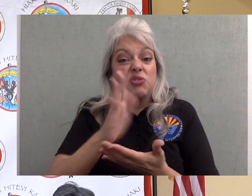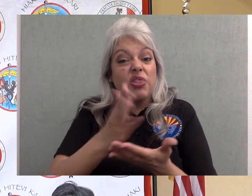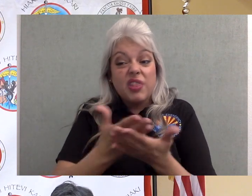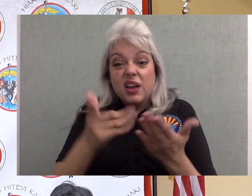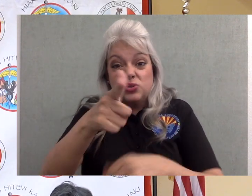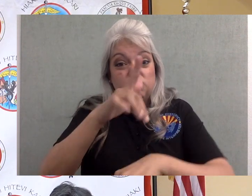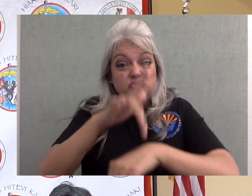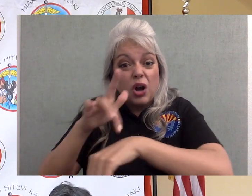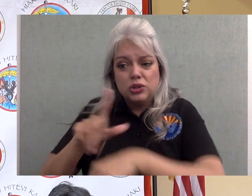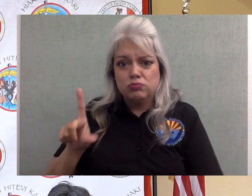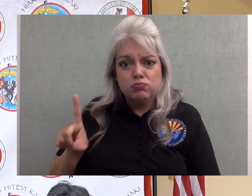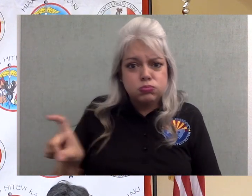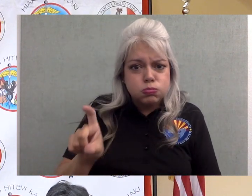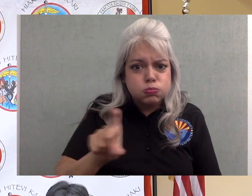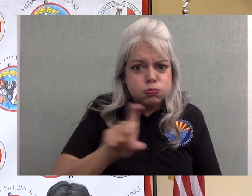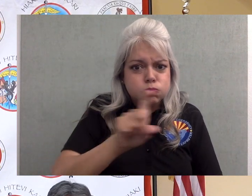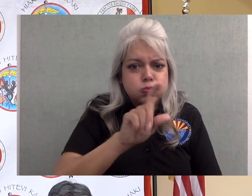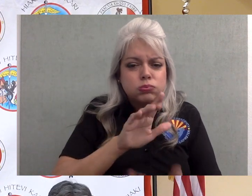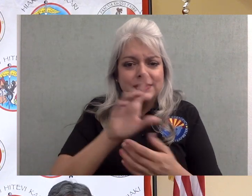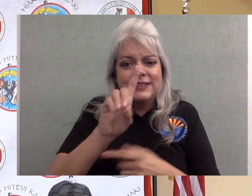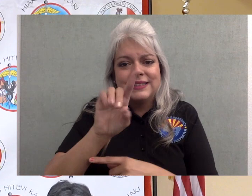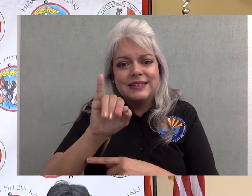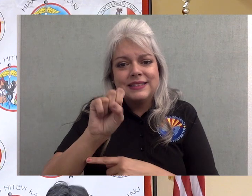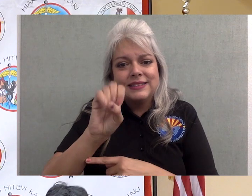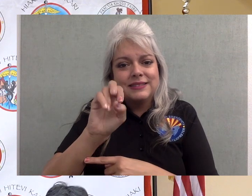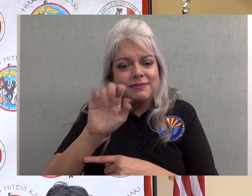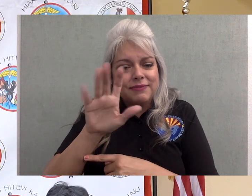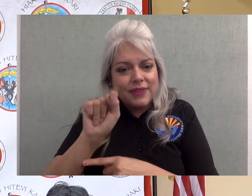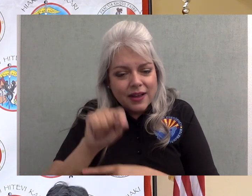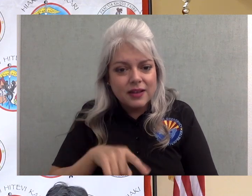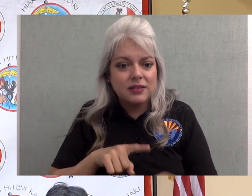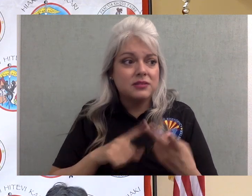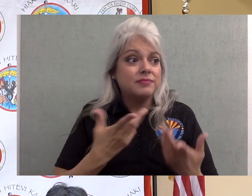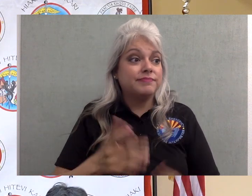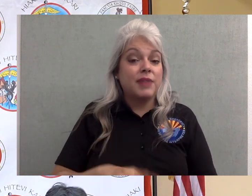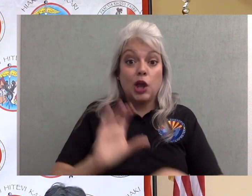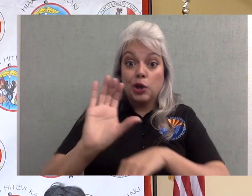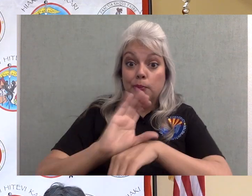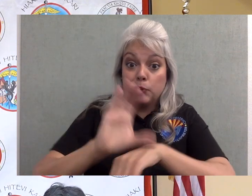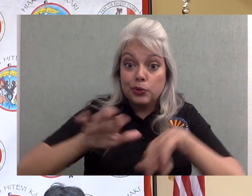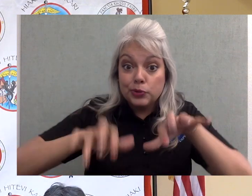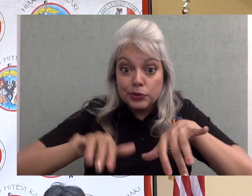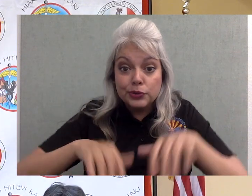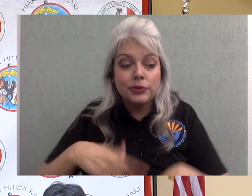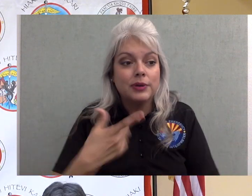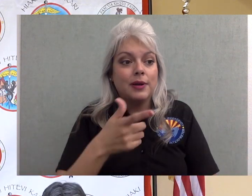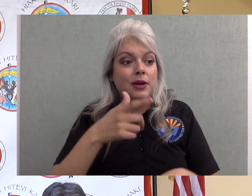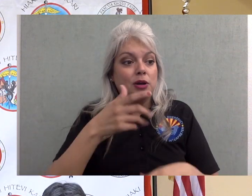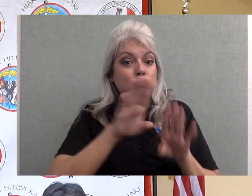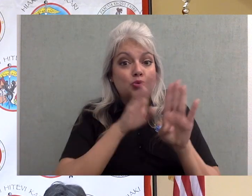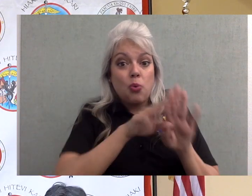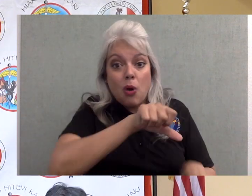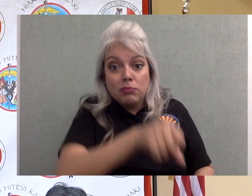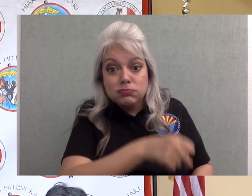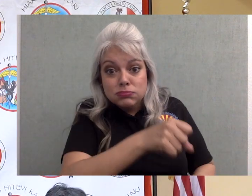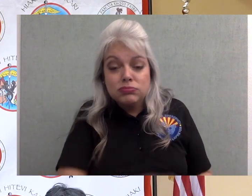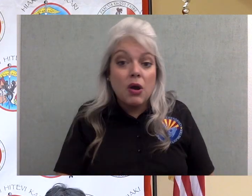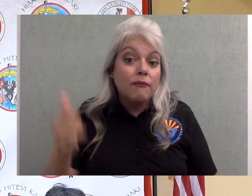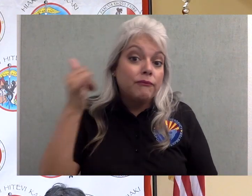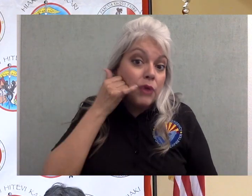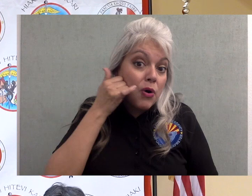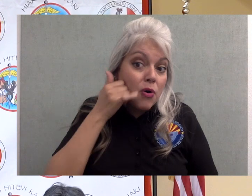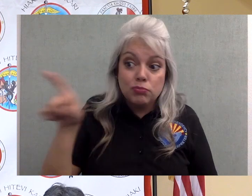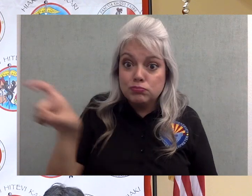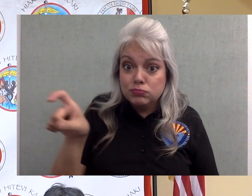your computer tablet, doorknobs, light switches, countertops, handles, desks, phones,